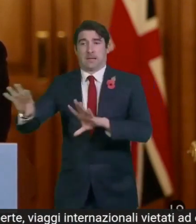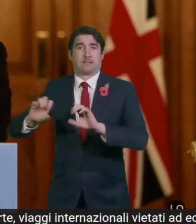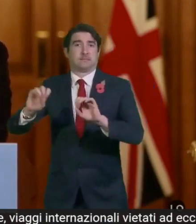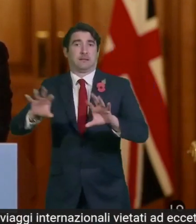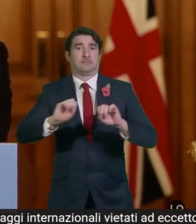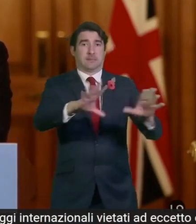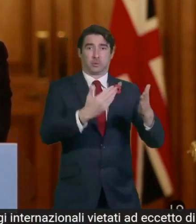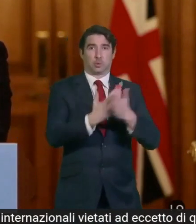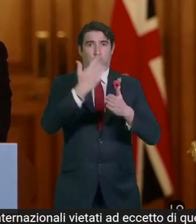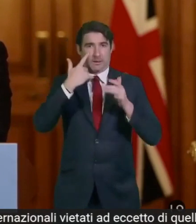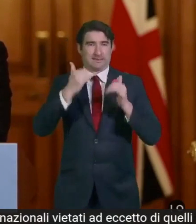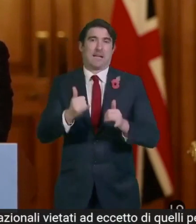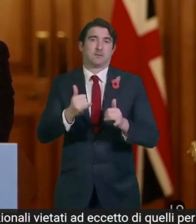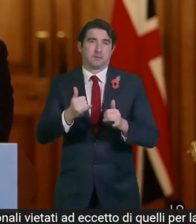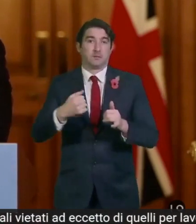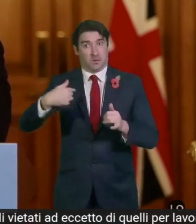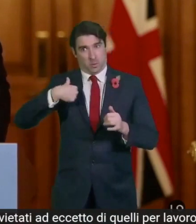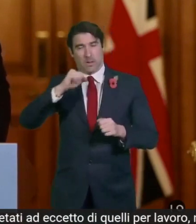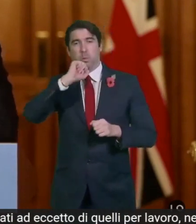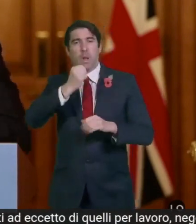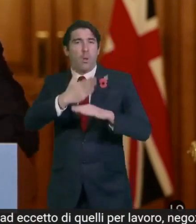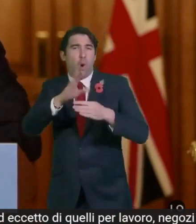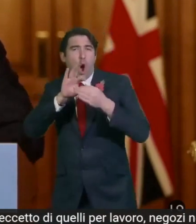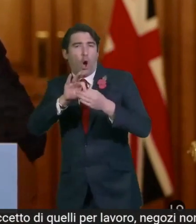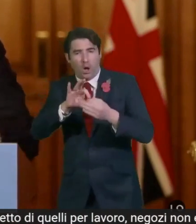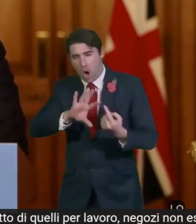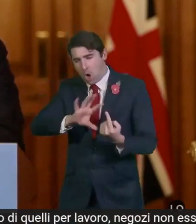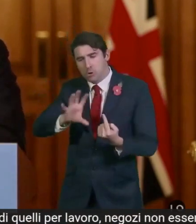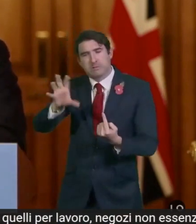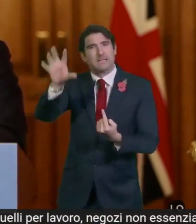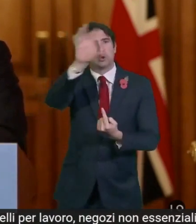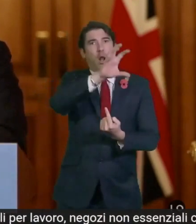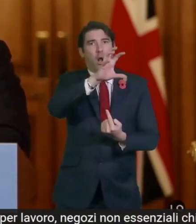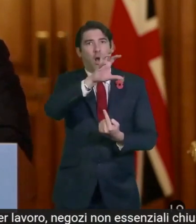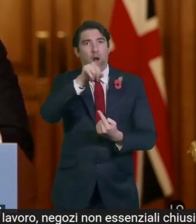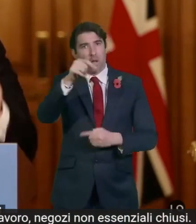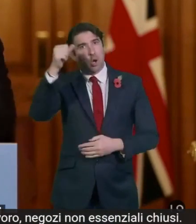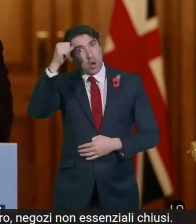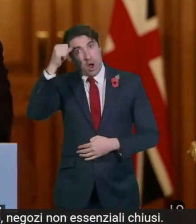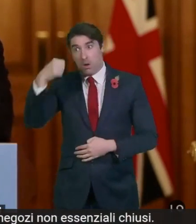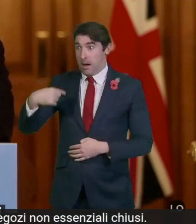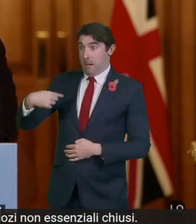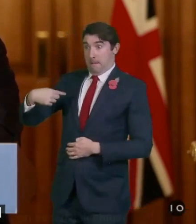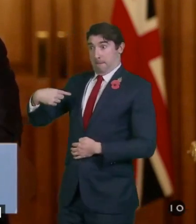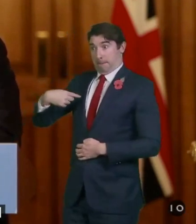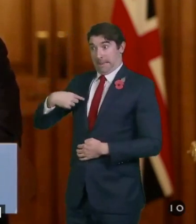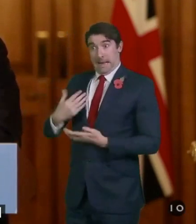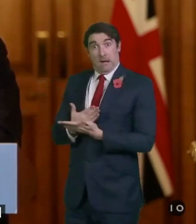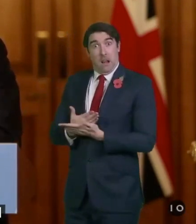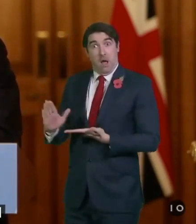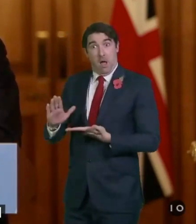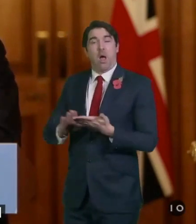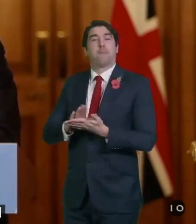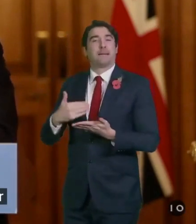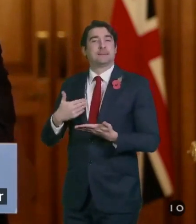all kinds, to help people discover whether or not they're infectious, and then immediately to